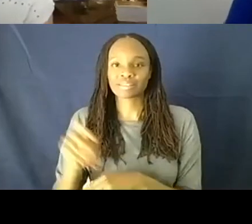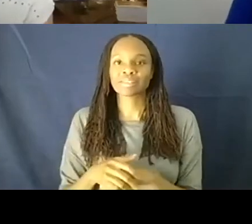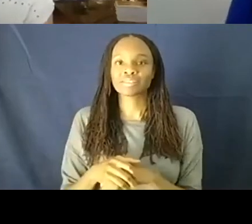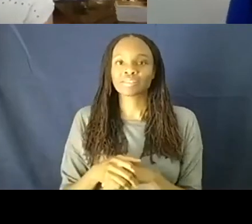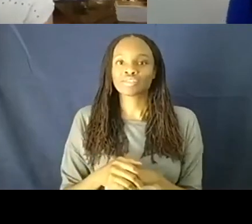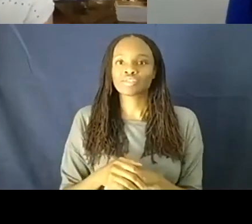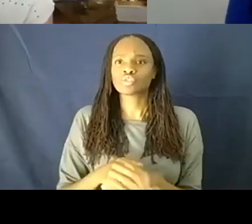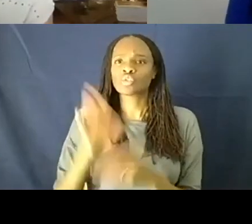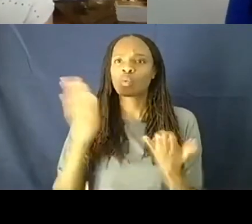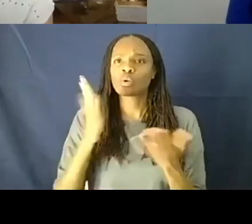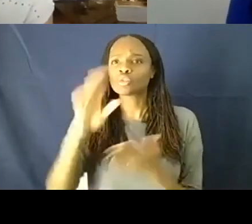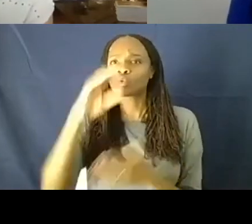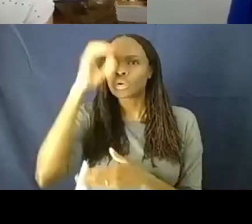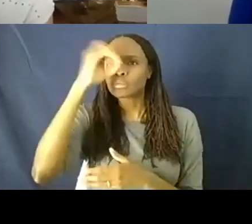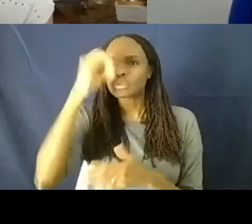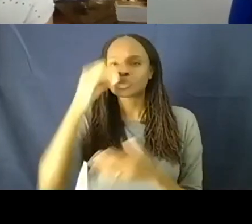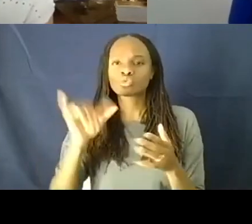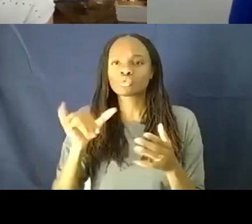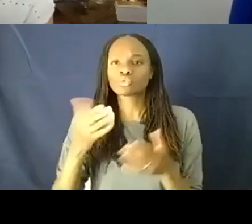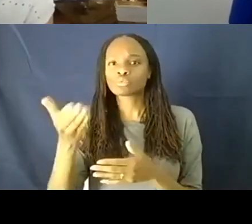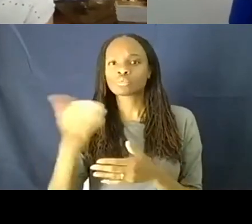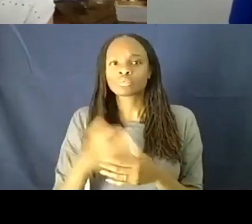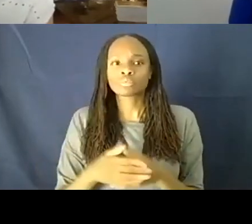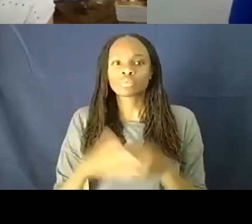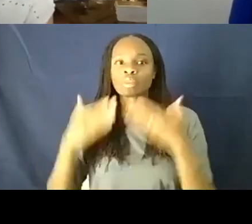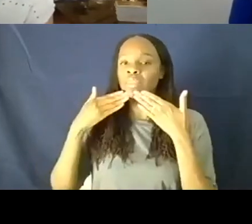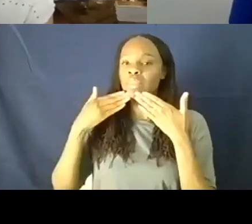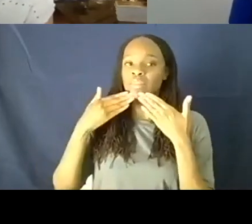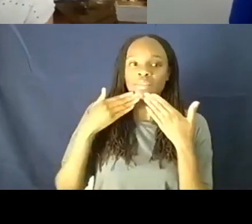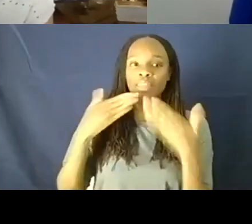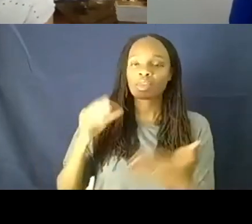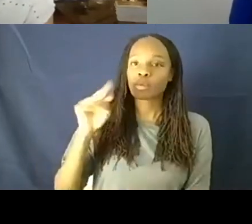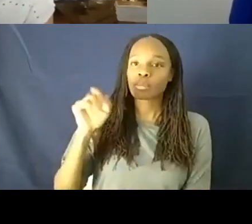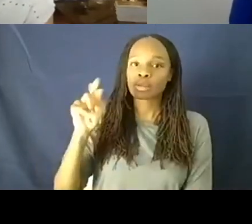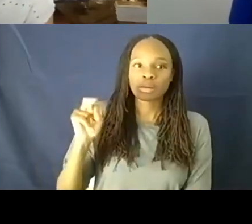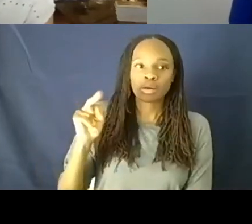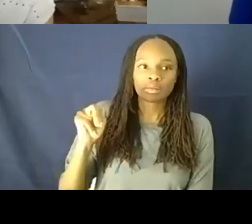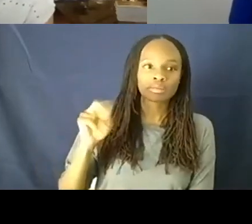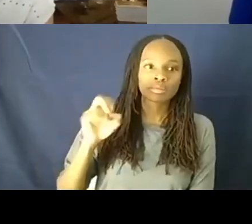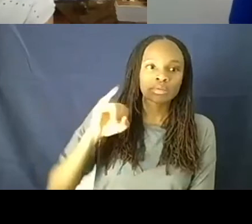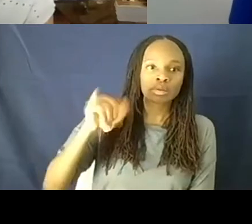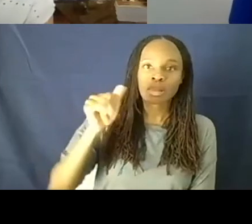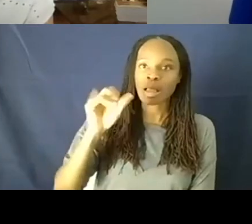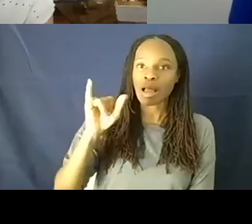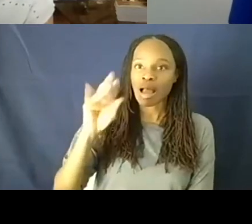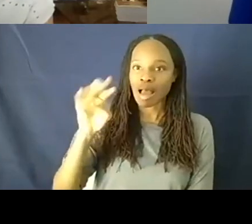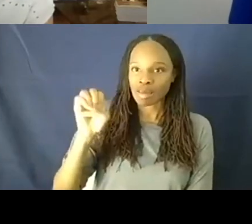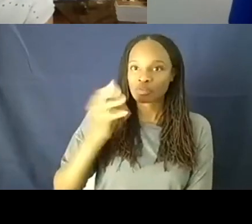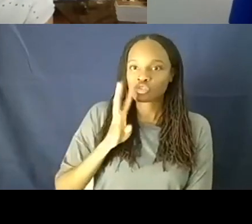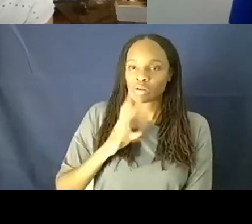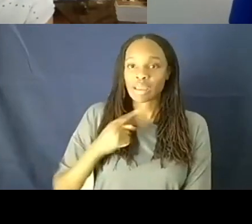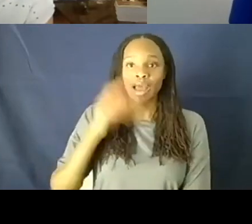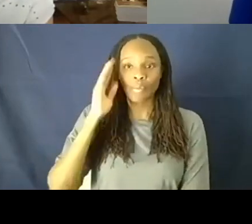well. Thank you, Matan. I'm going to make it very brief, and it may get me into some trouble here, so bear with me